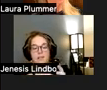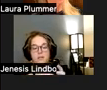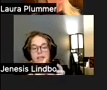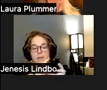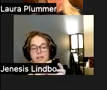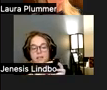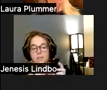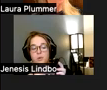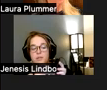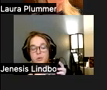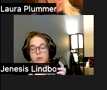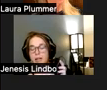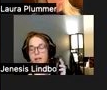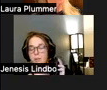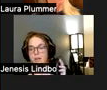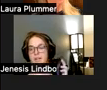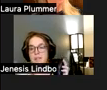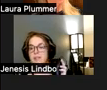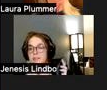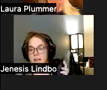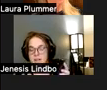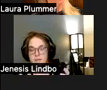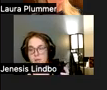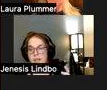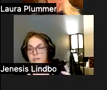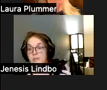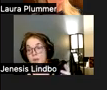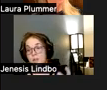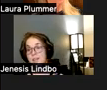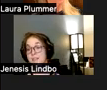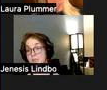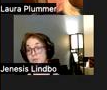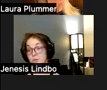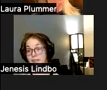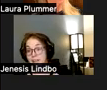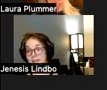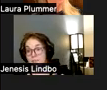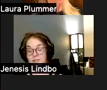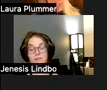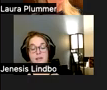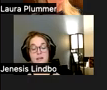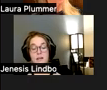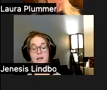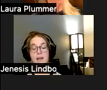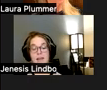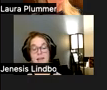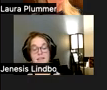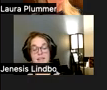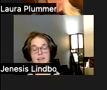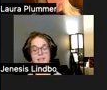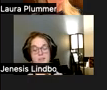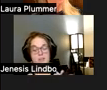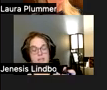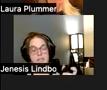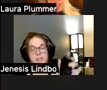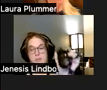and really quick smooth scrolling abilities and side scrolling for like side scrolling games. And it